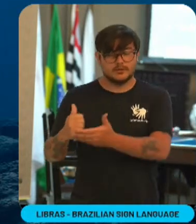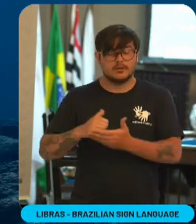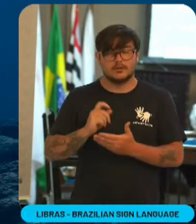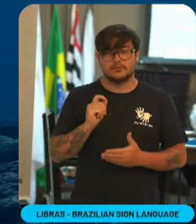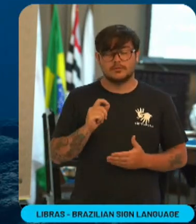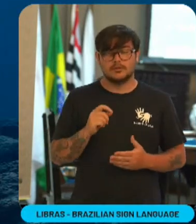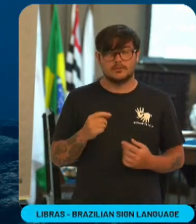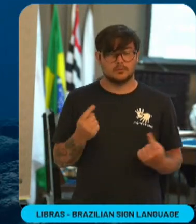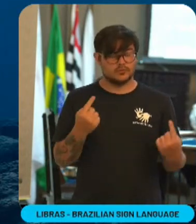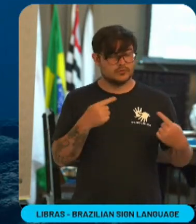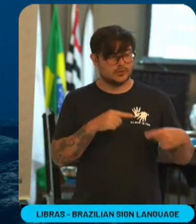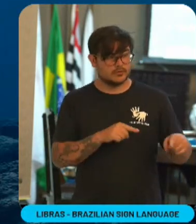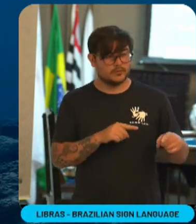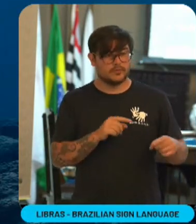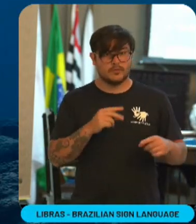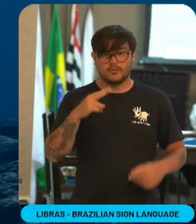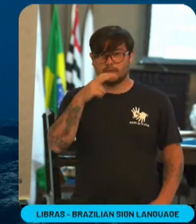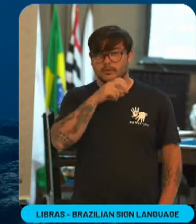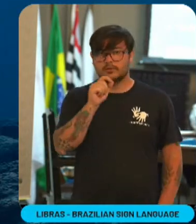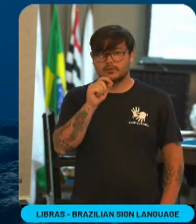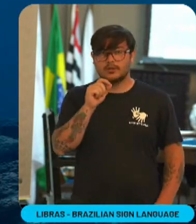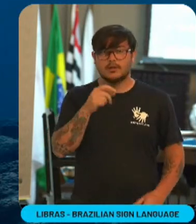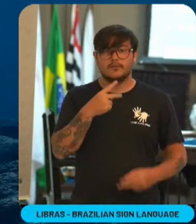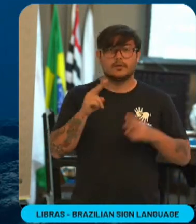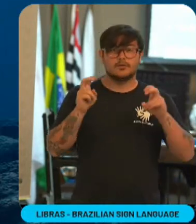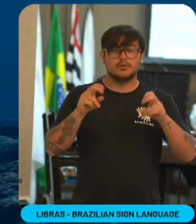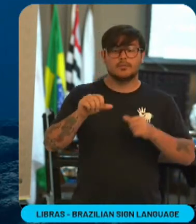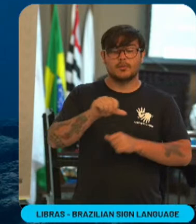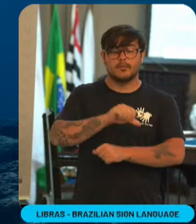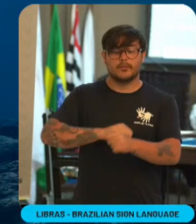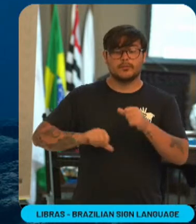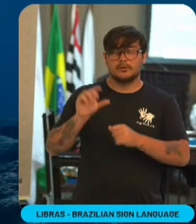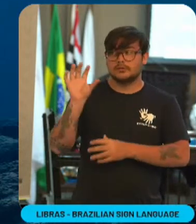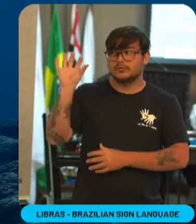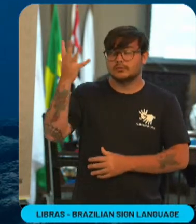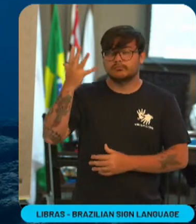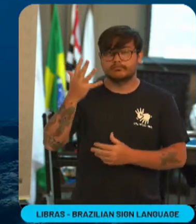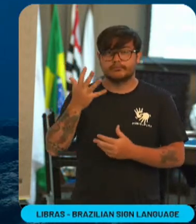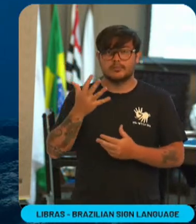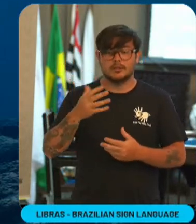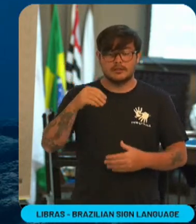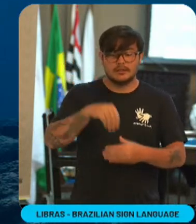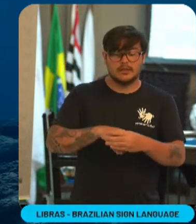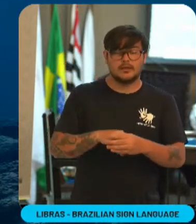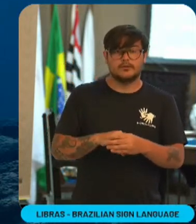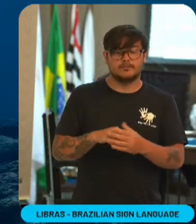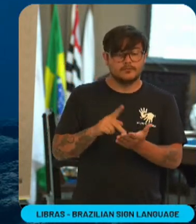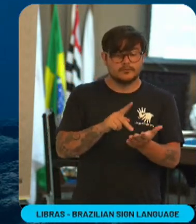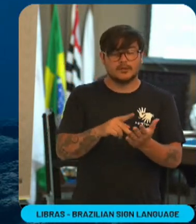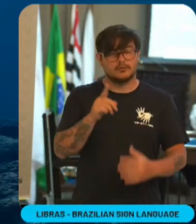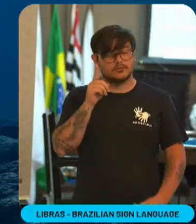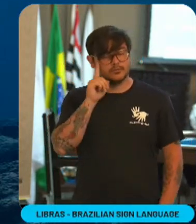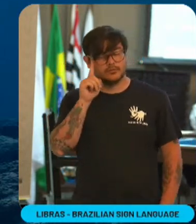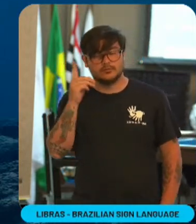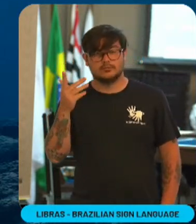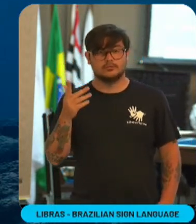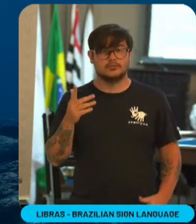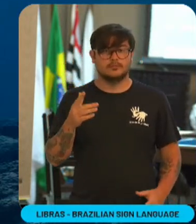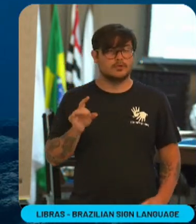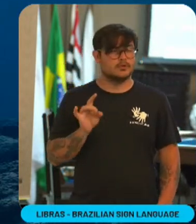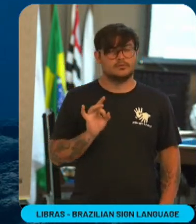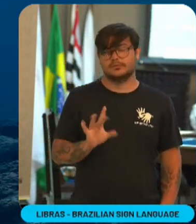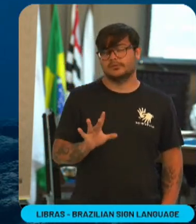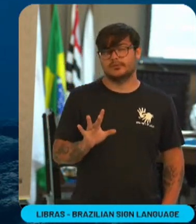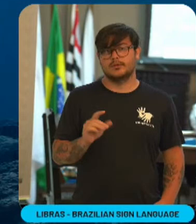charge of the agricultural part of Climatempo. But one of the things that is very important is to bring climate